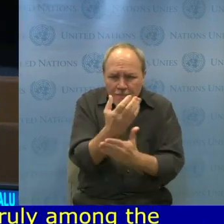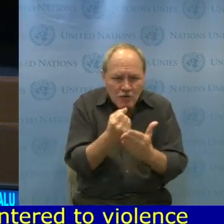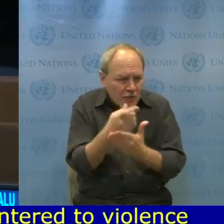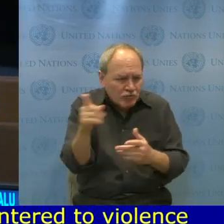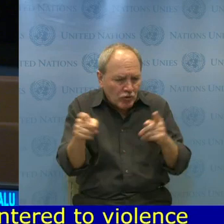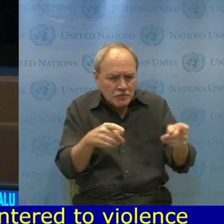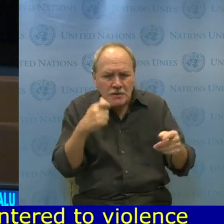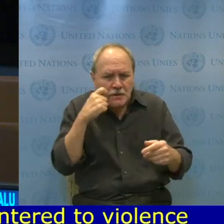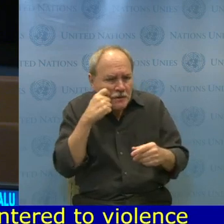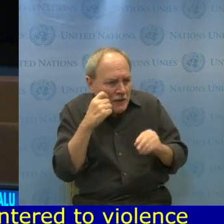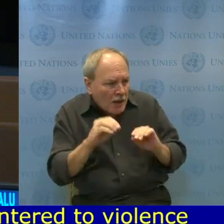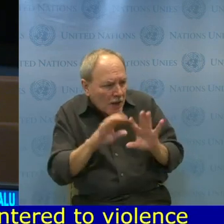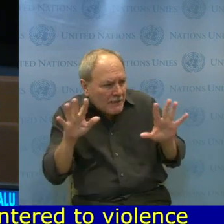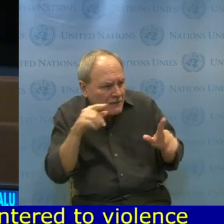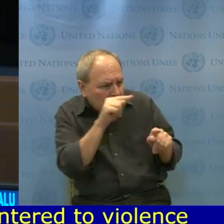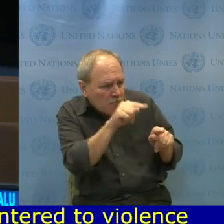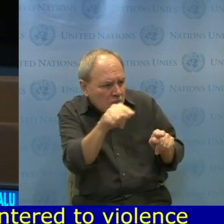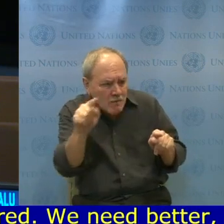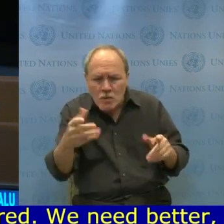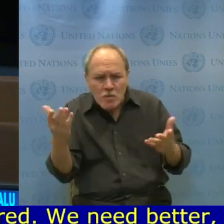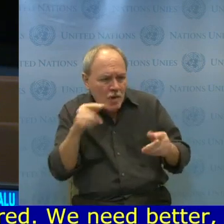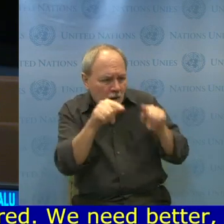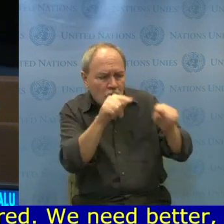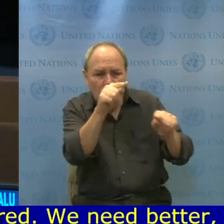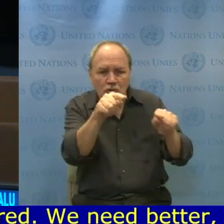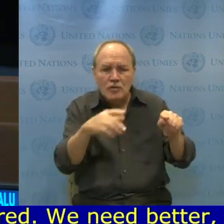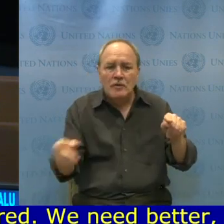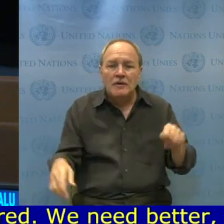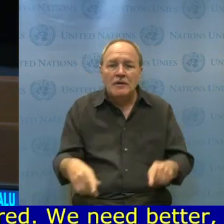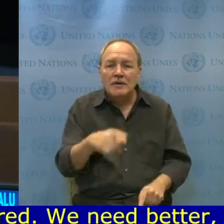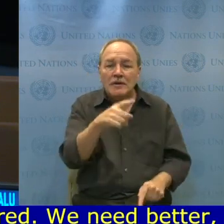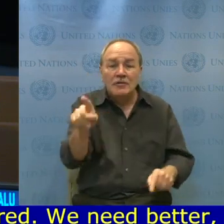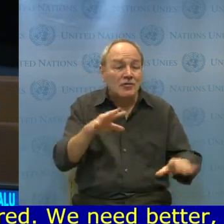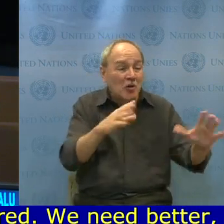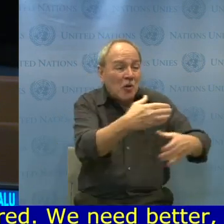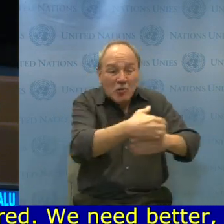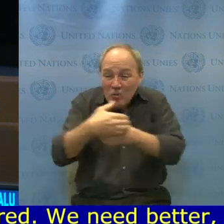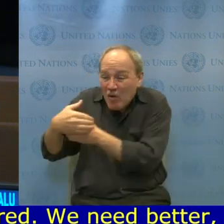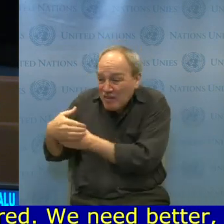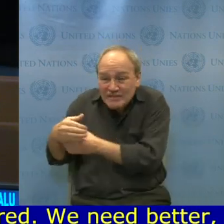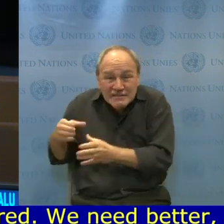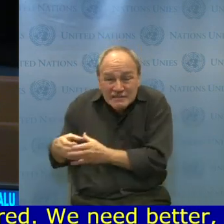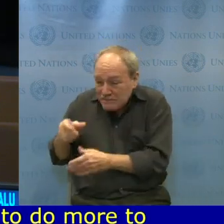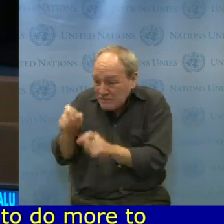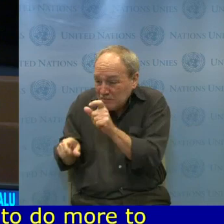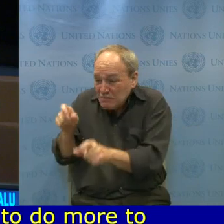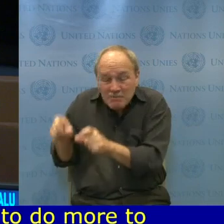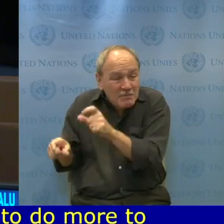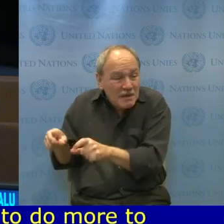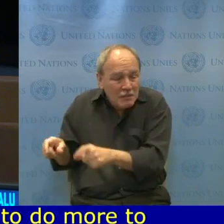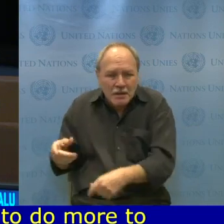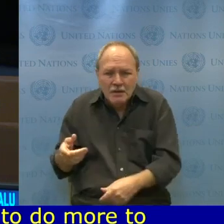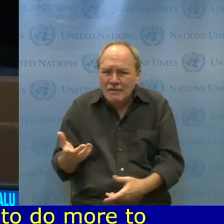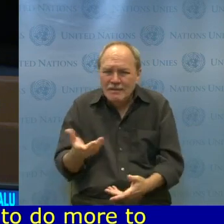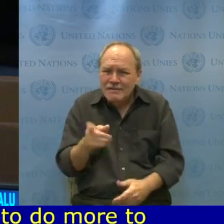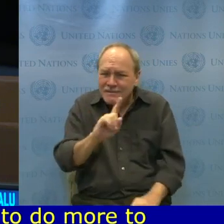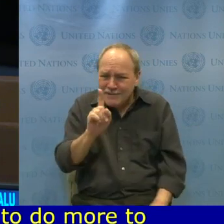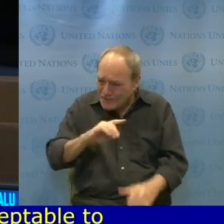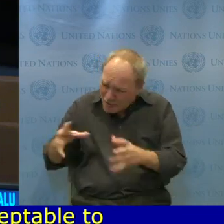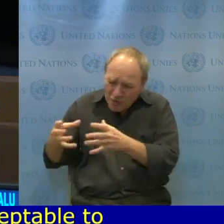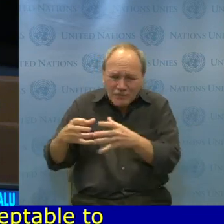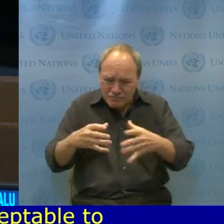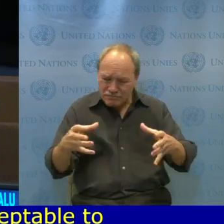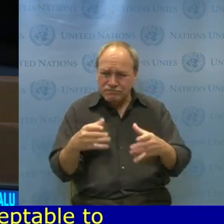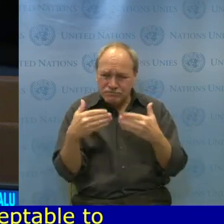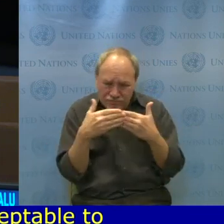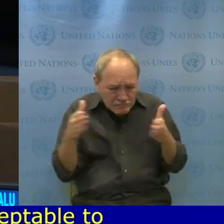survivors. It's not acceptable to quarantine children in protectorate camps, and it's certainly not enough to listen to their stories being brutally recycled in the press. Instead,